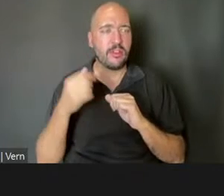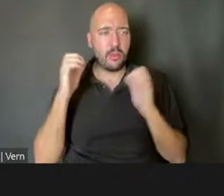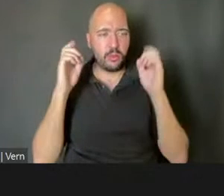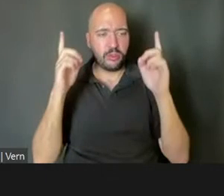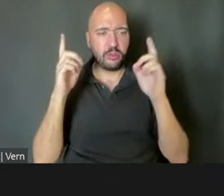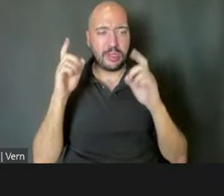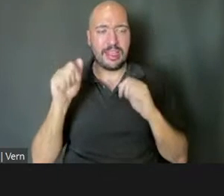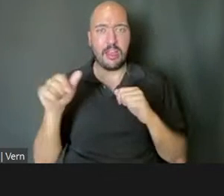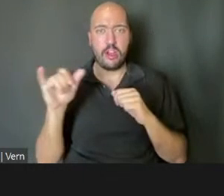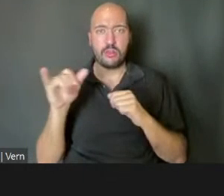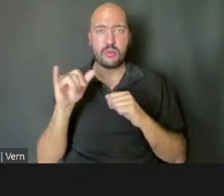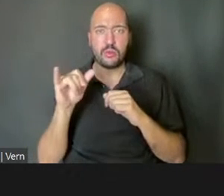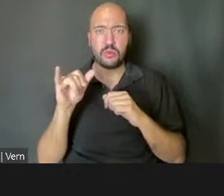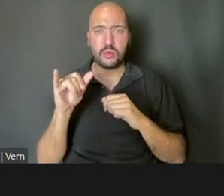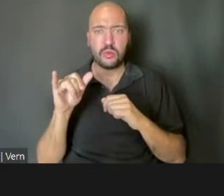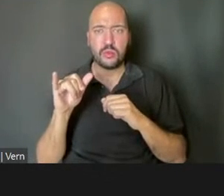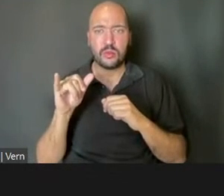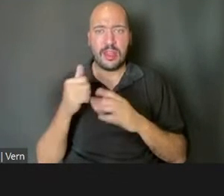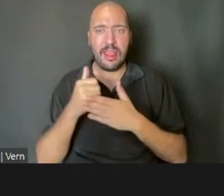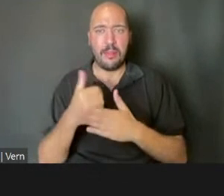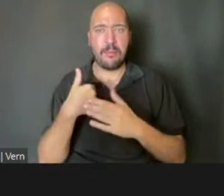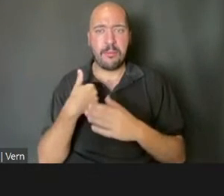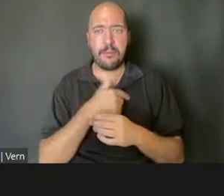education can also help us